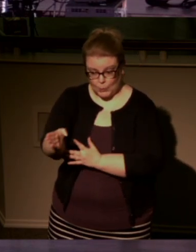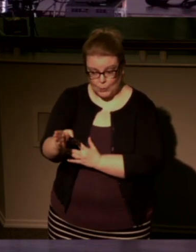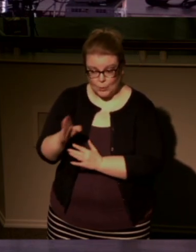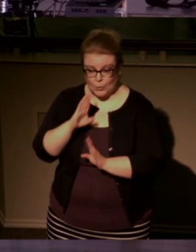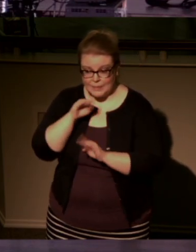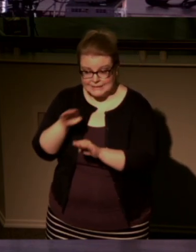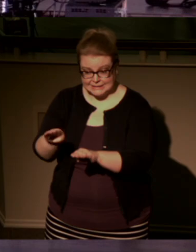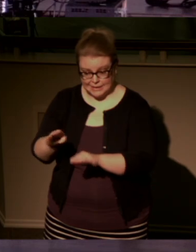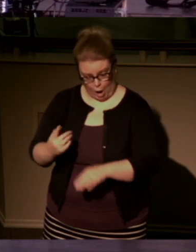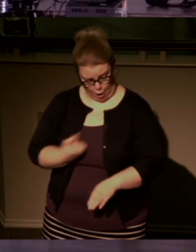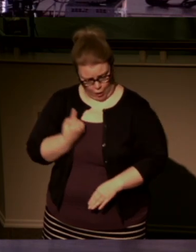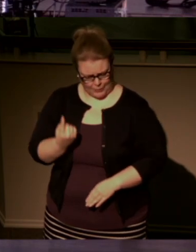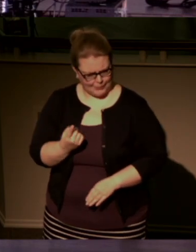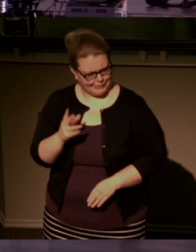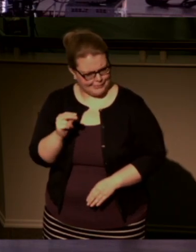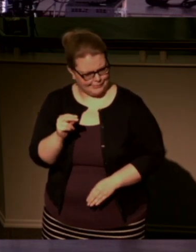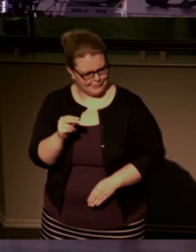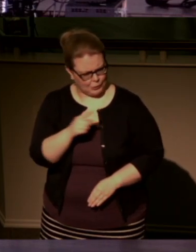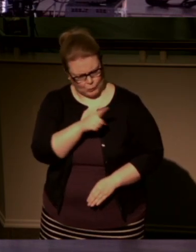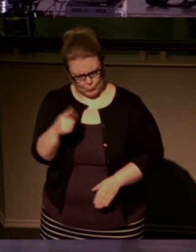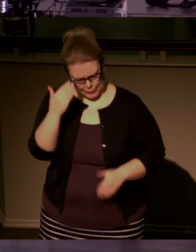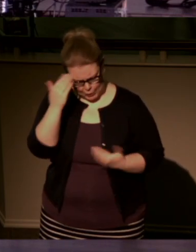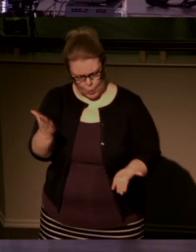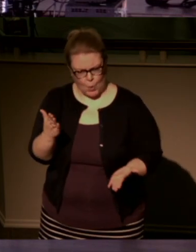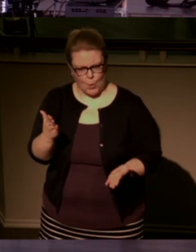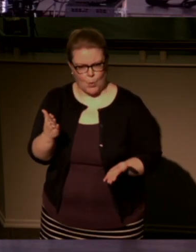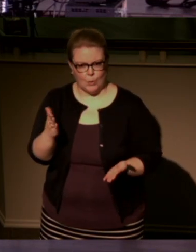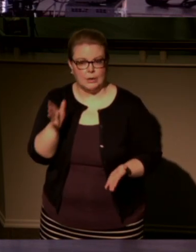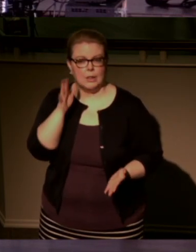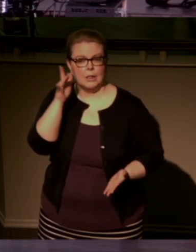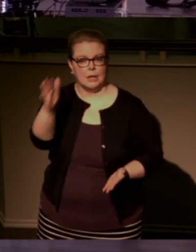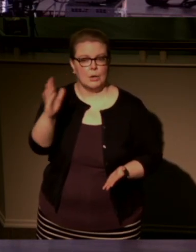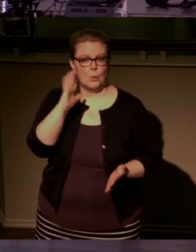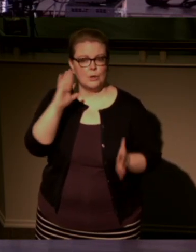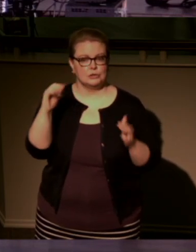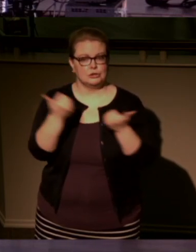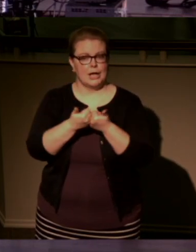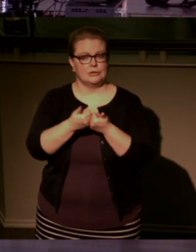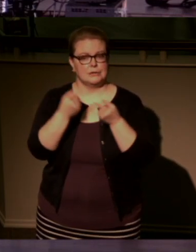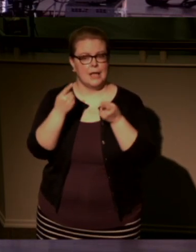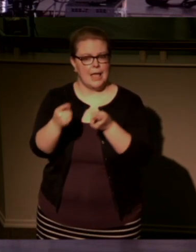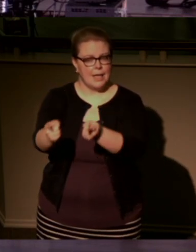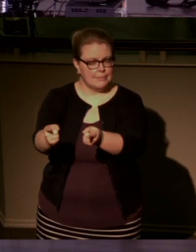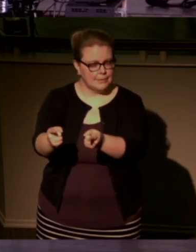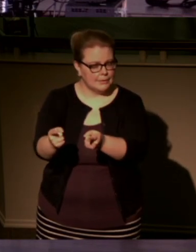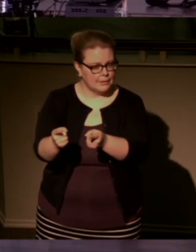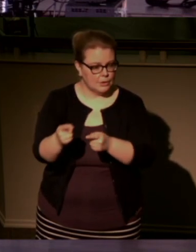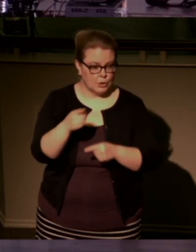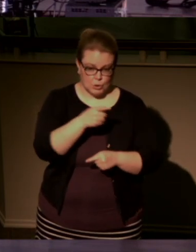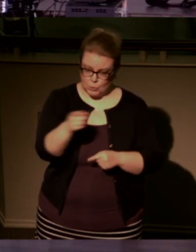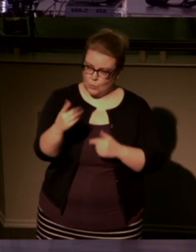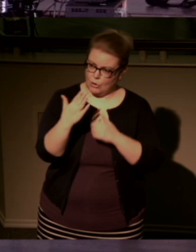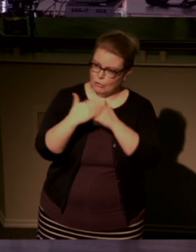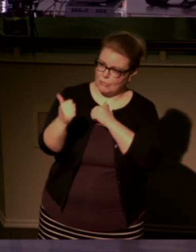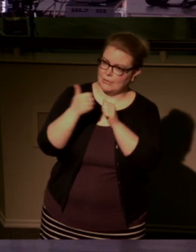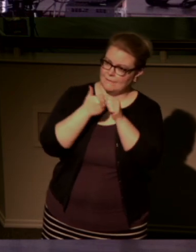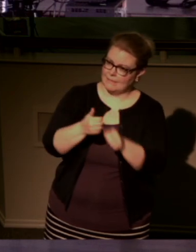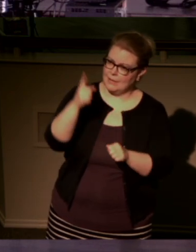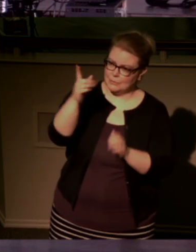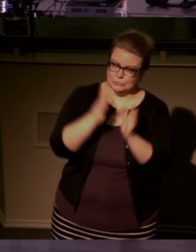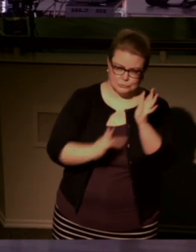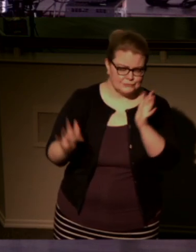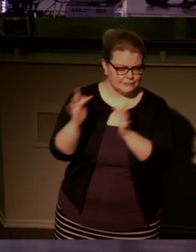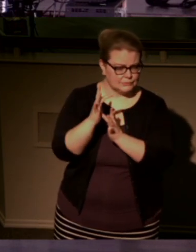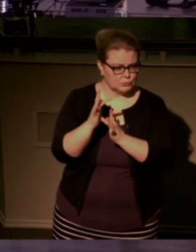You didn't know the challenges you would face. You were called into following Jesus so that you could